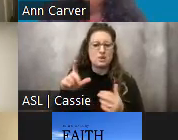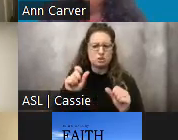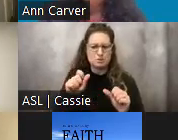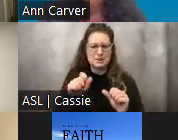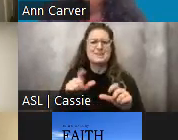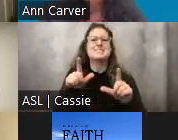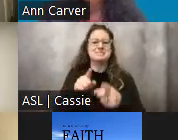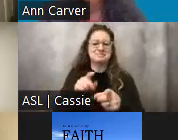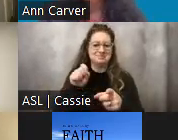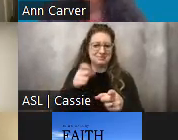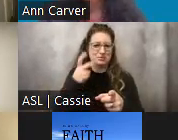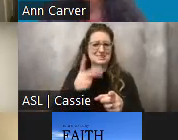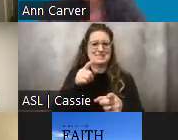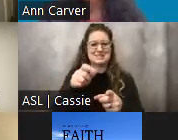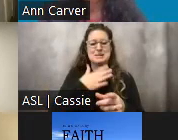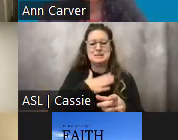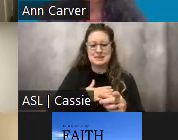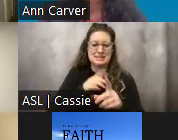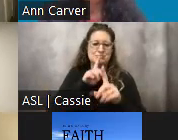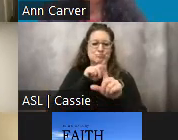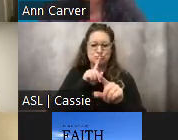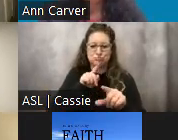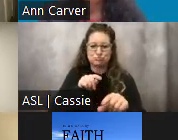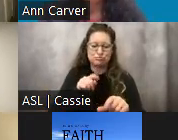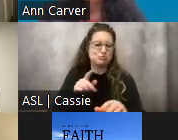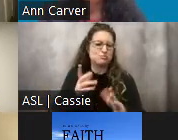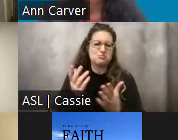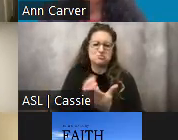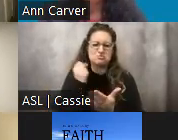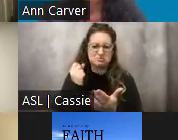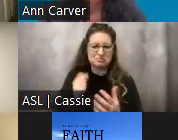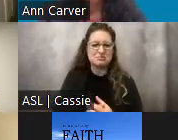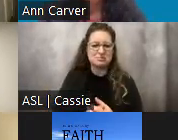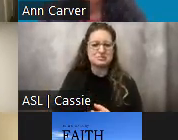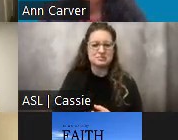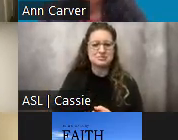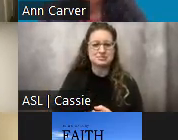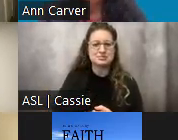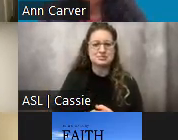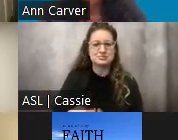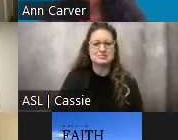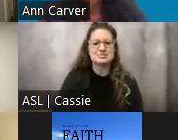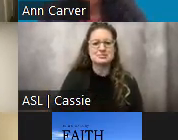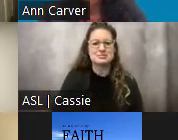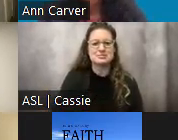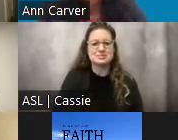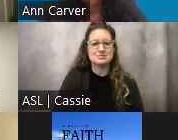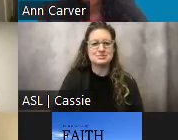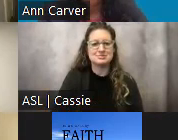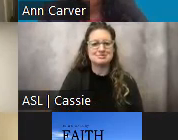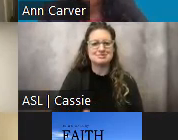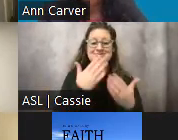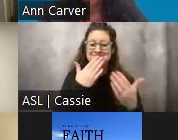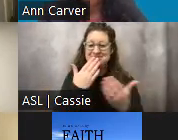up. There you go. Please just take a moment to fill that out. And thank you